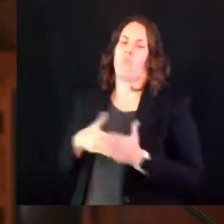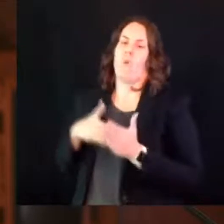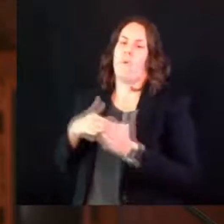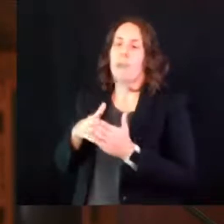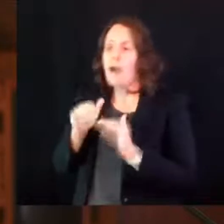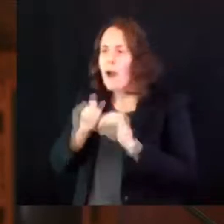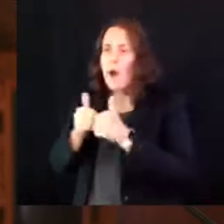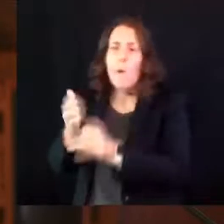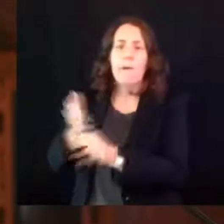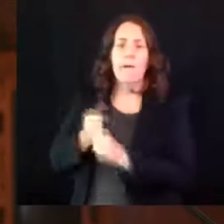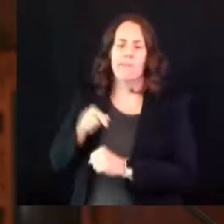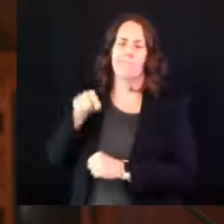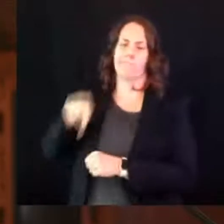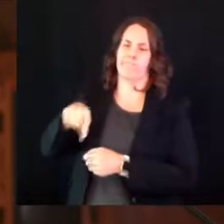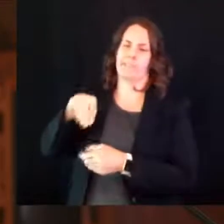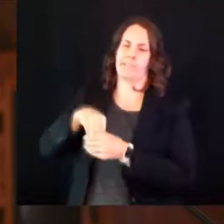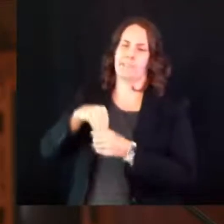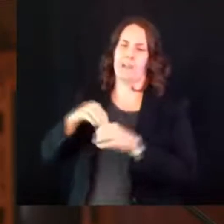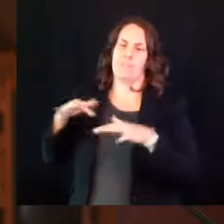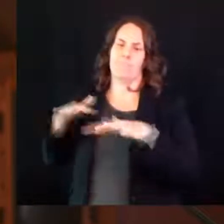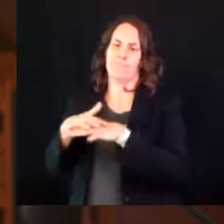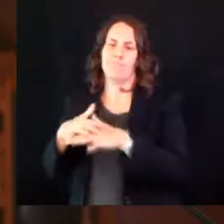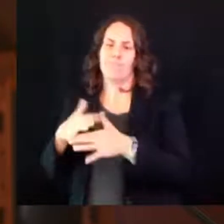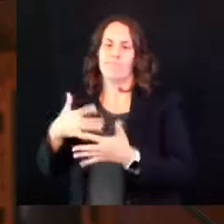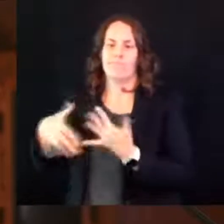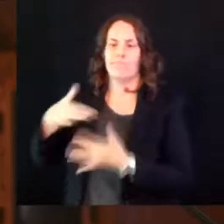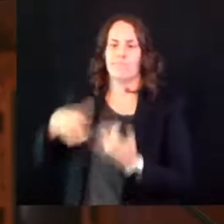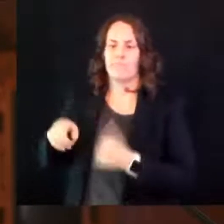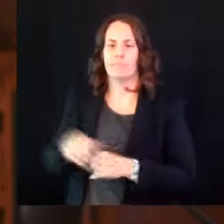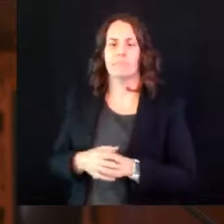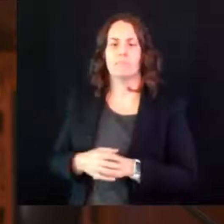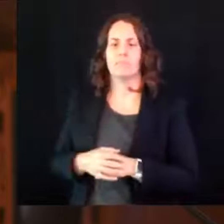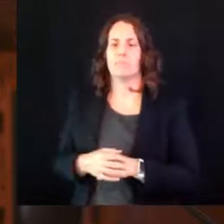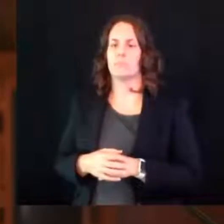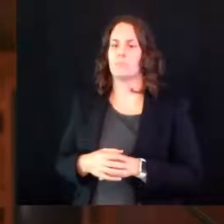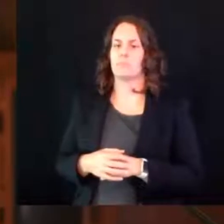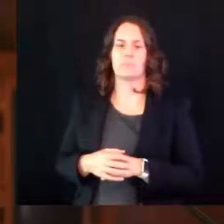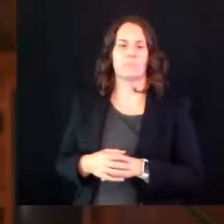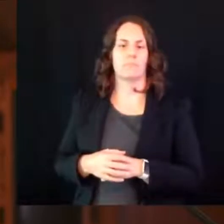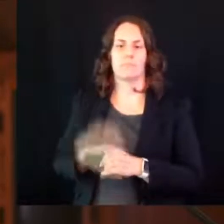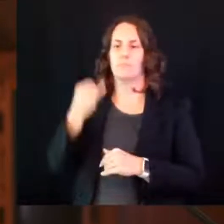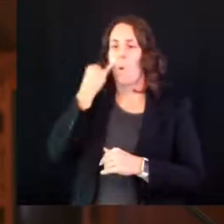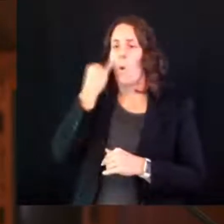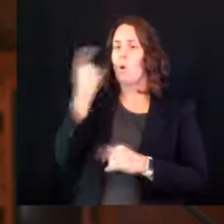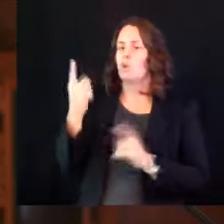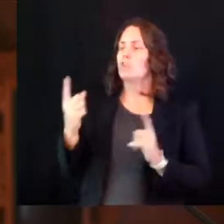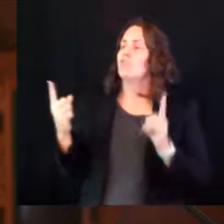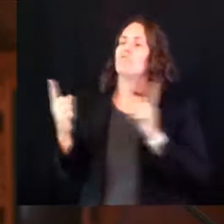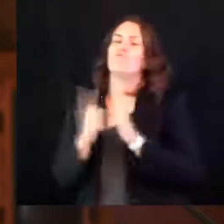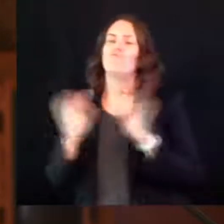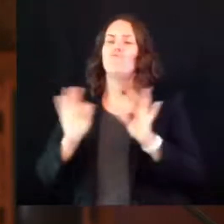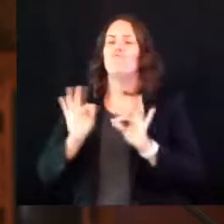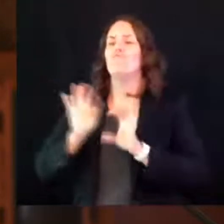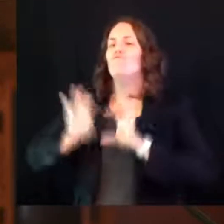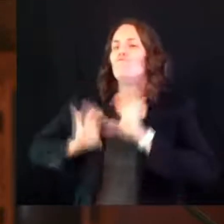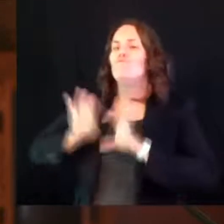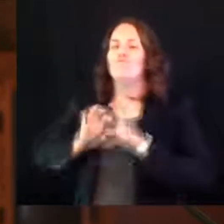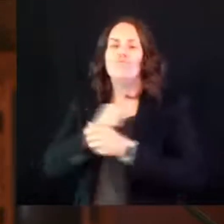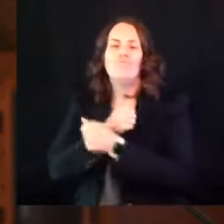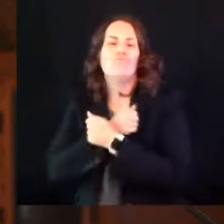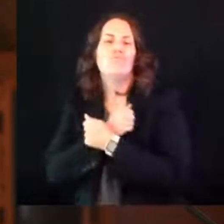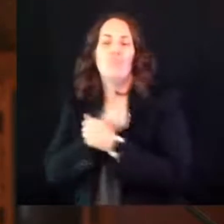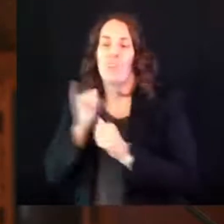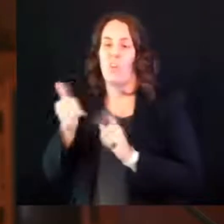find ways to spread if we give it that opportunity. And I think when you're talking about something like